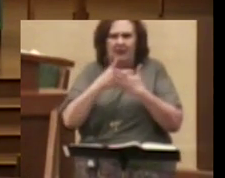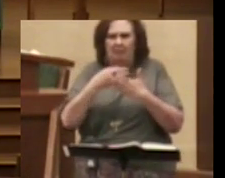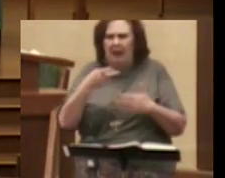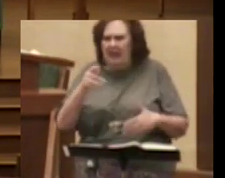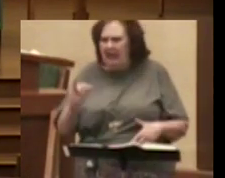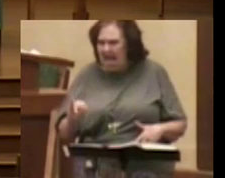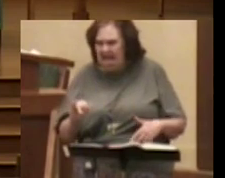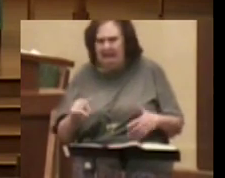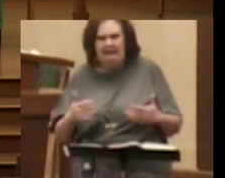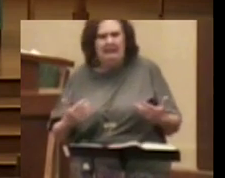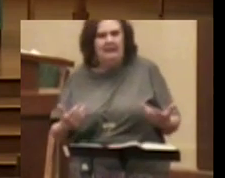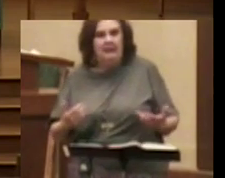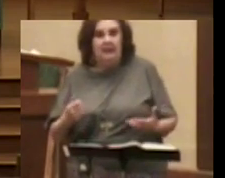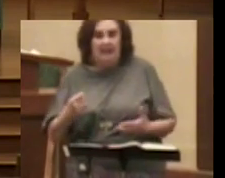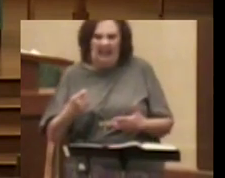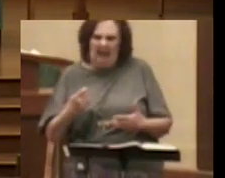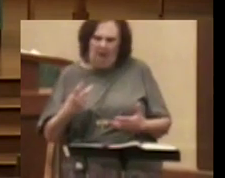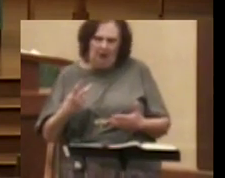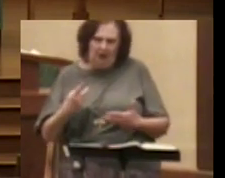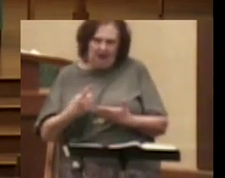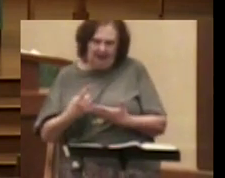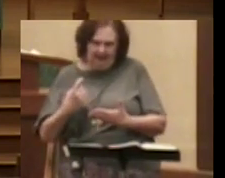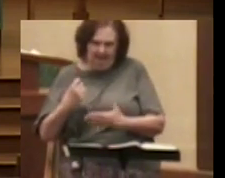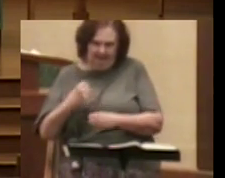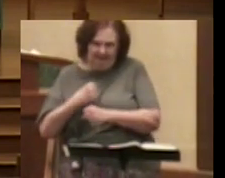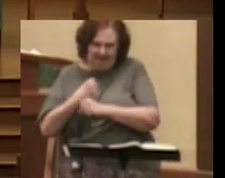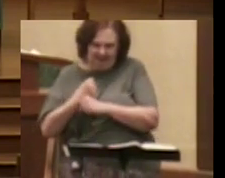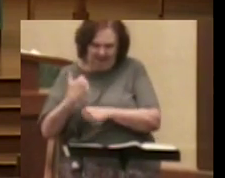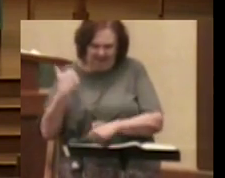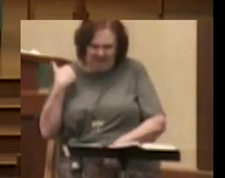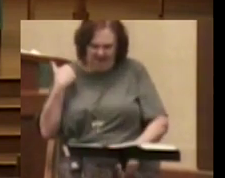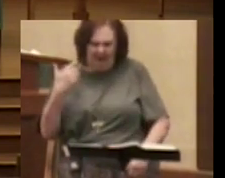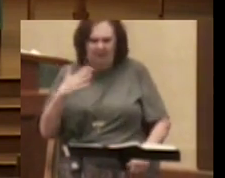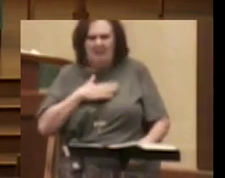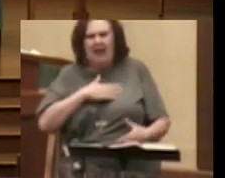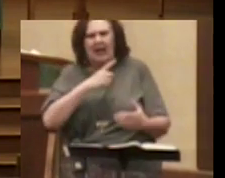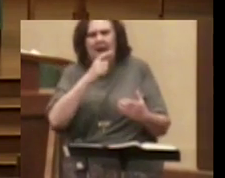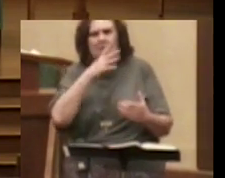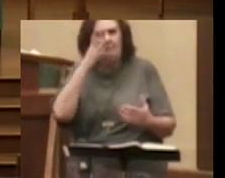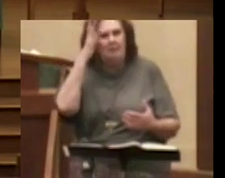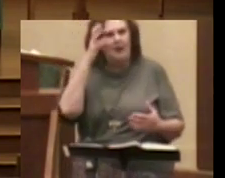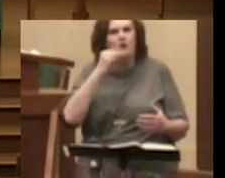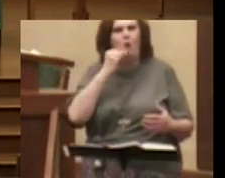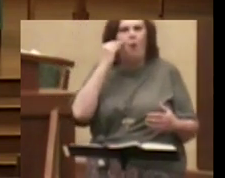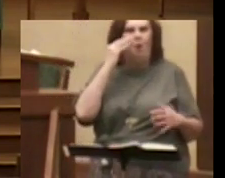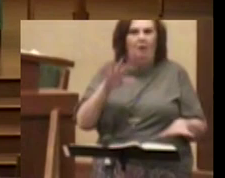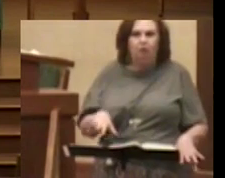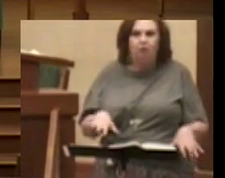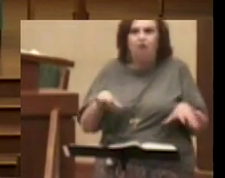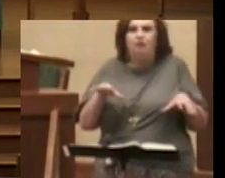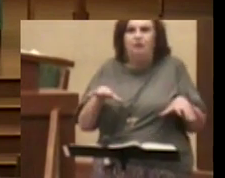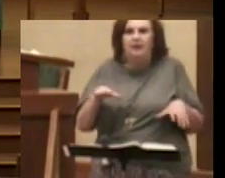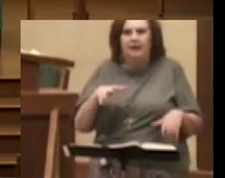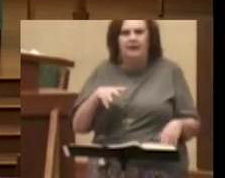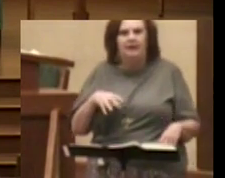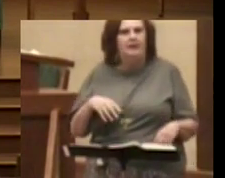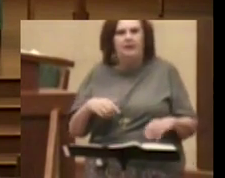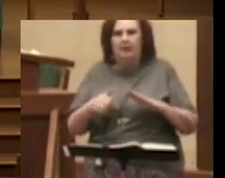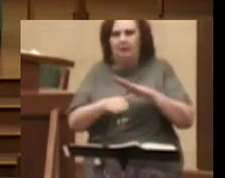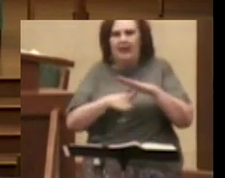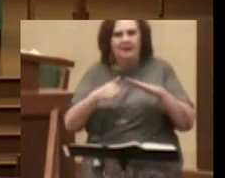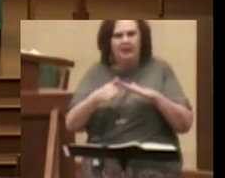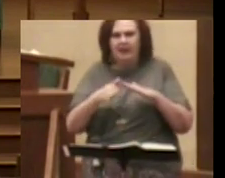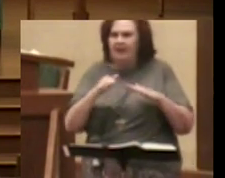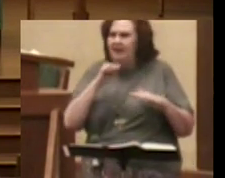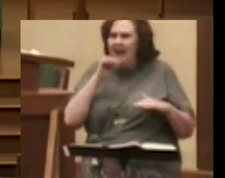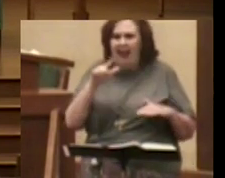years ago, my parents' home was flooded in their basement. It wasn't because they were in a low-lying area or even near